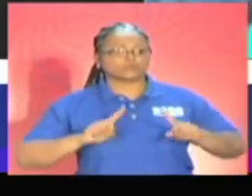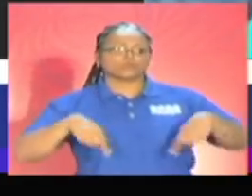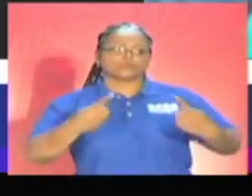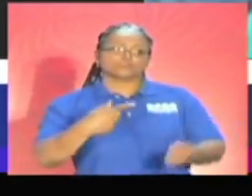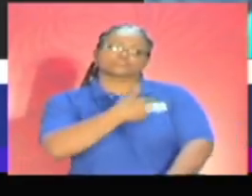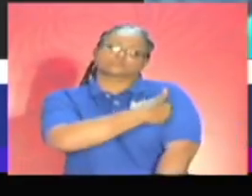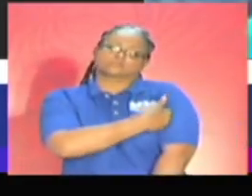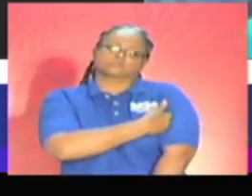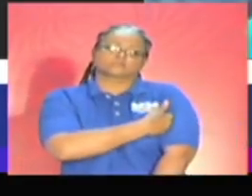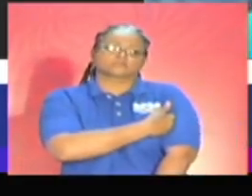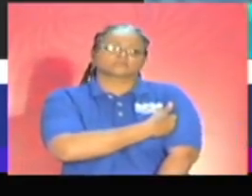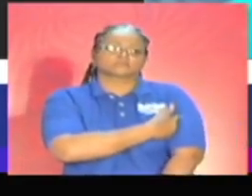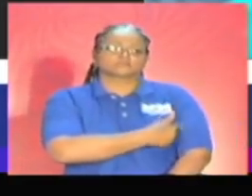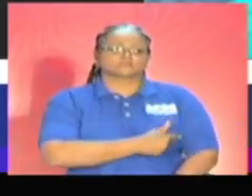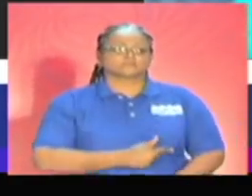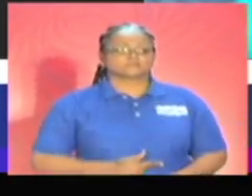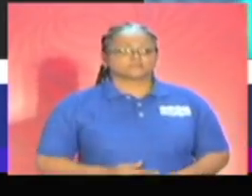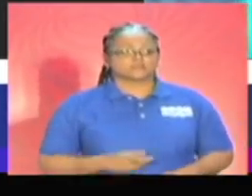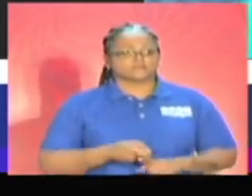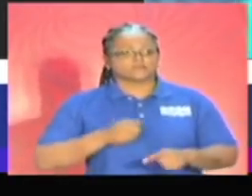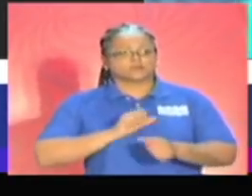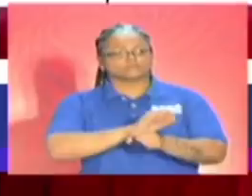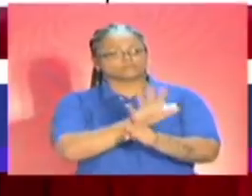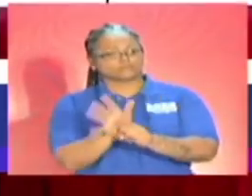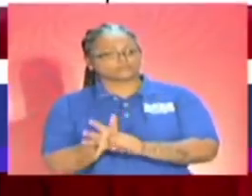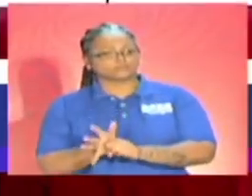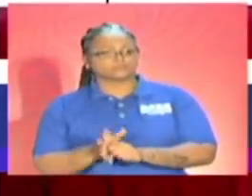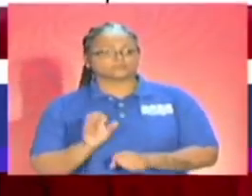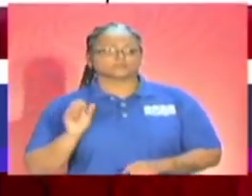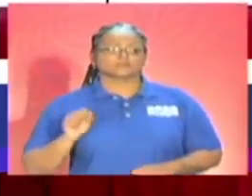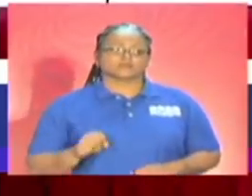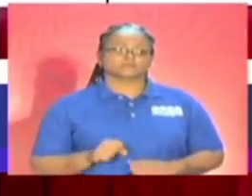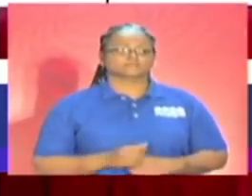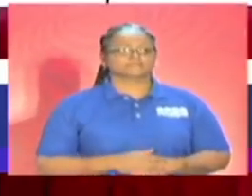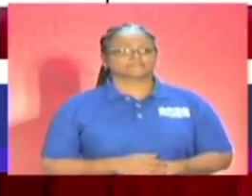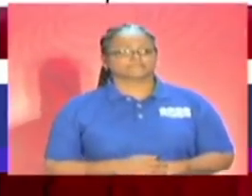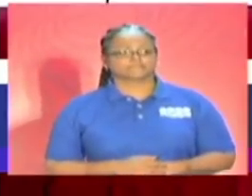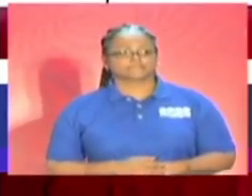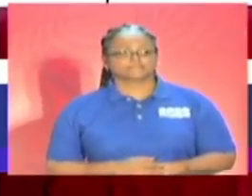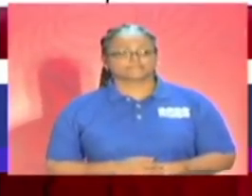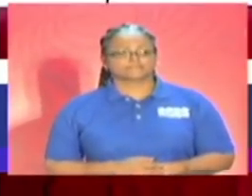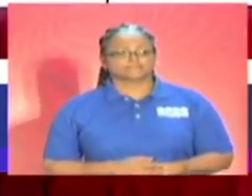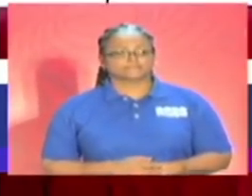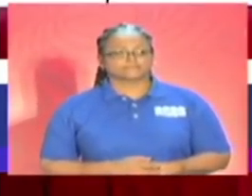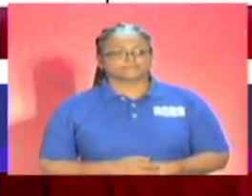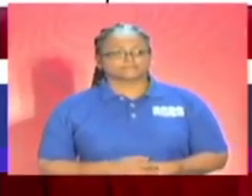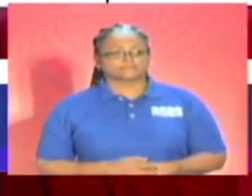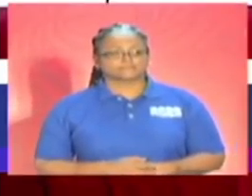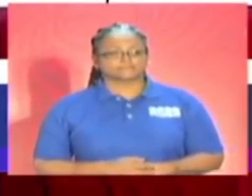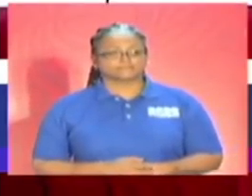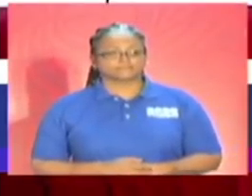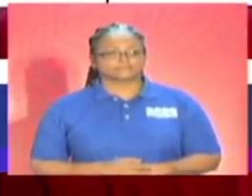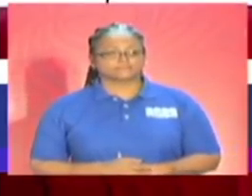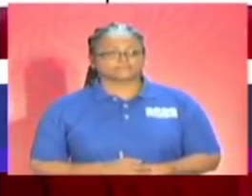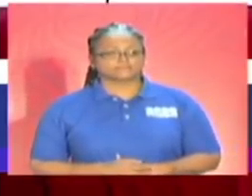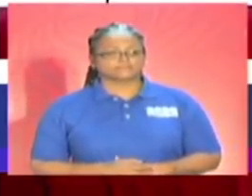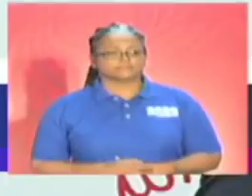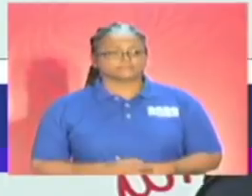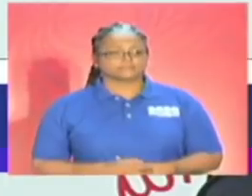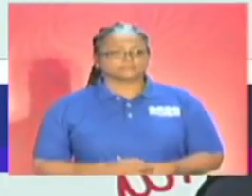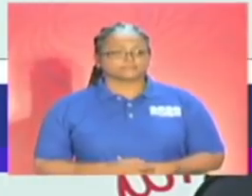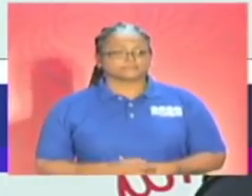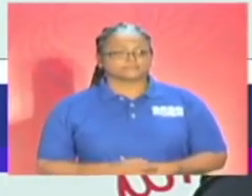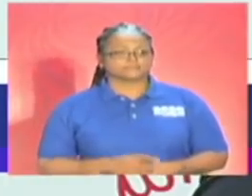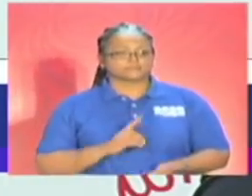two questions. Thank you very much. Dr. Nunes, we start with you and then we'll come back to the CMO. Sure. Thanks very much